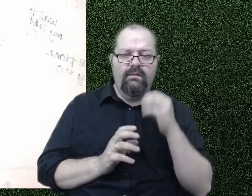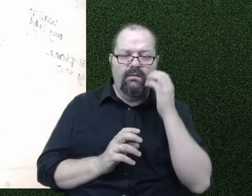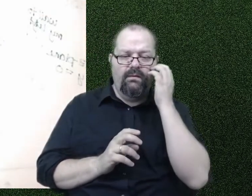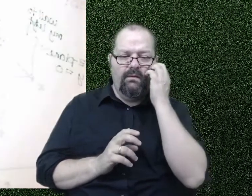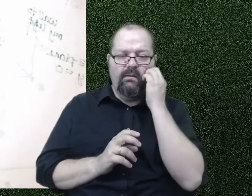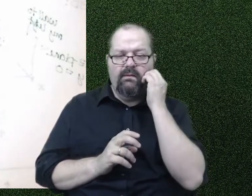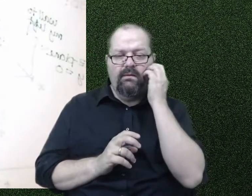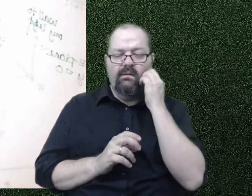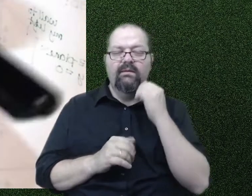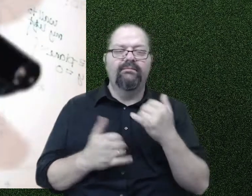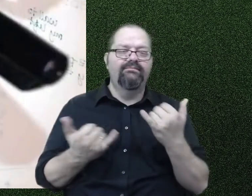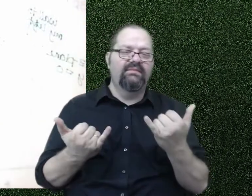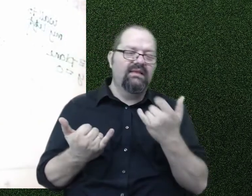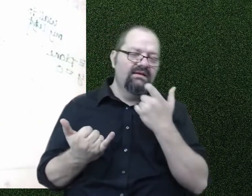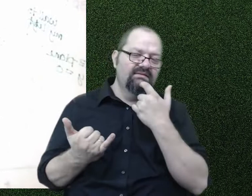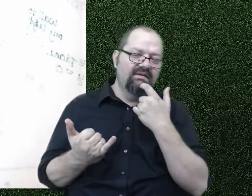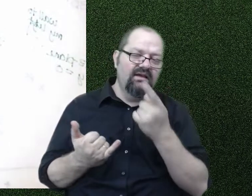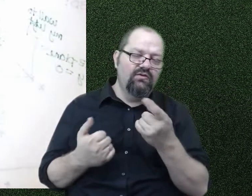Let's say you've got